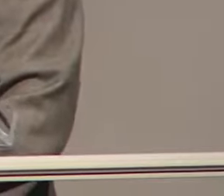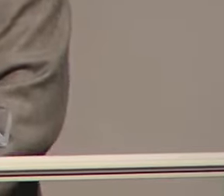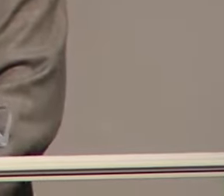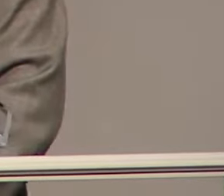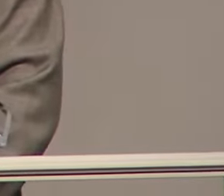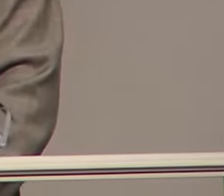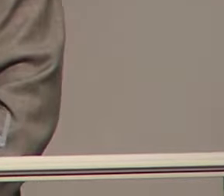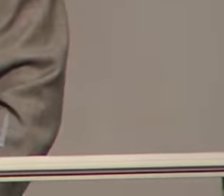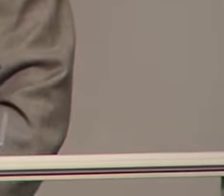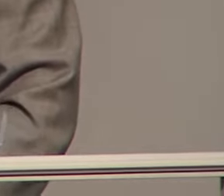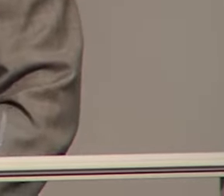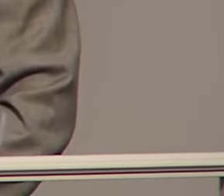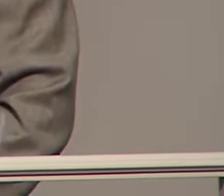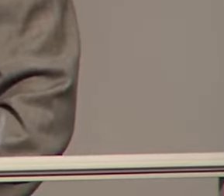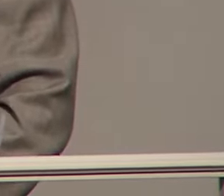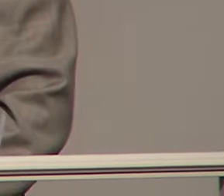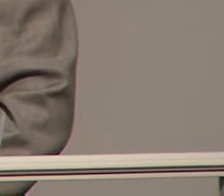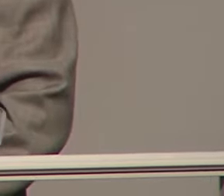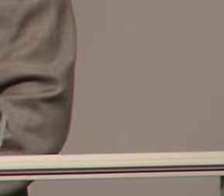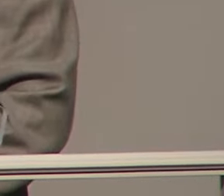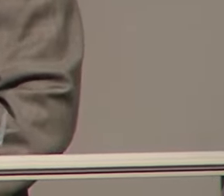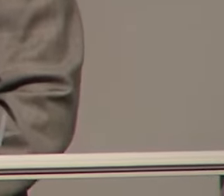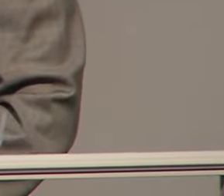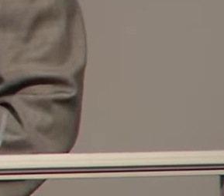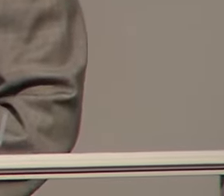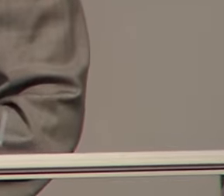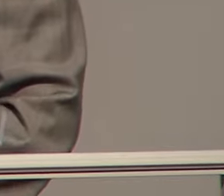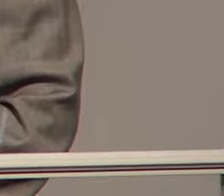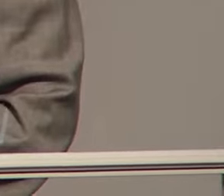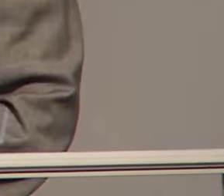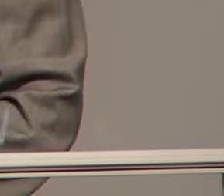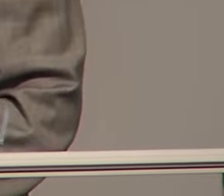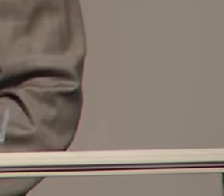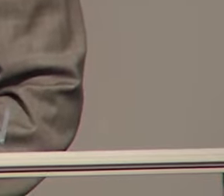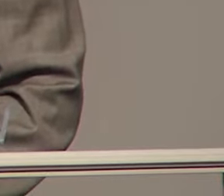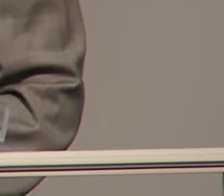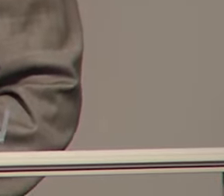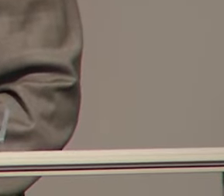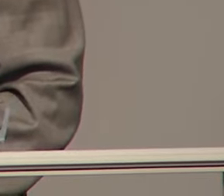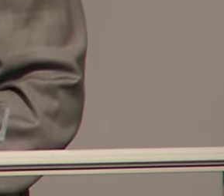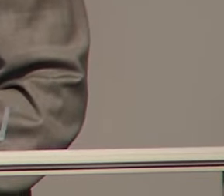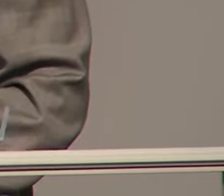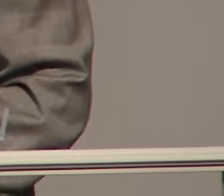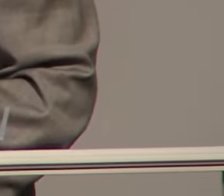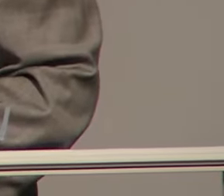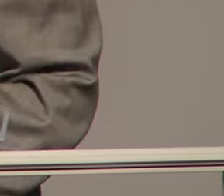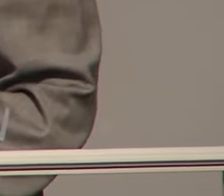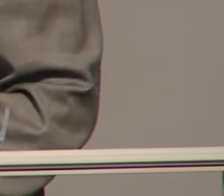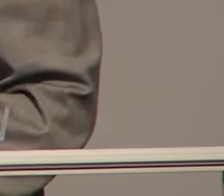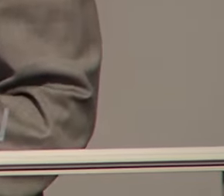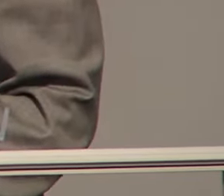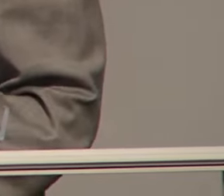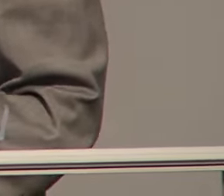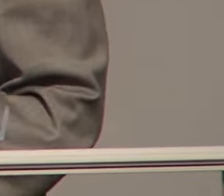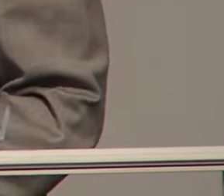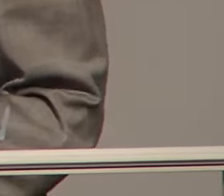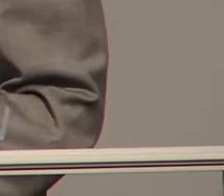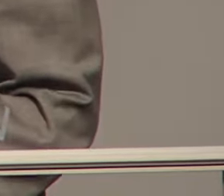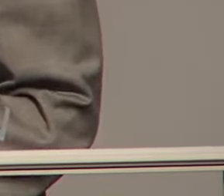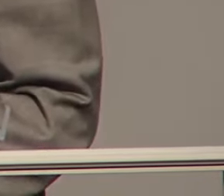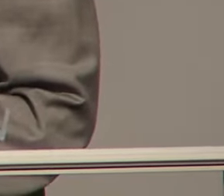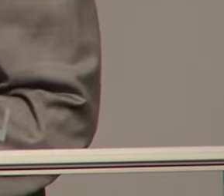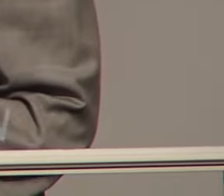Good morning. I am your trusty servant, Robert Bob Lewis, and our responsive reading this morning is